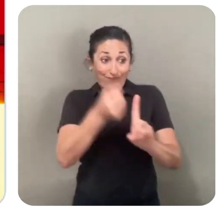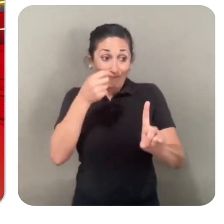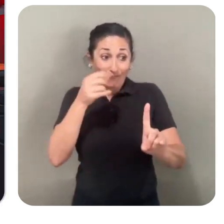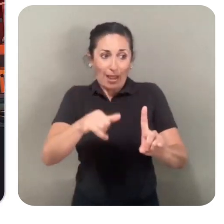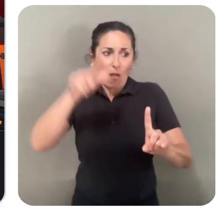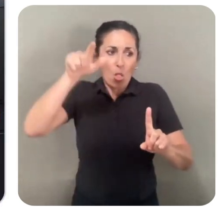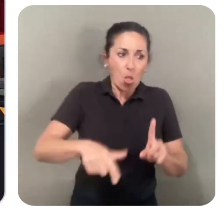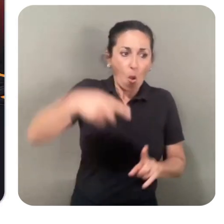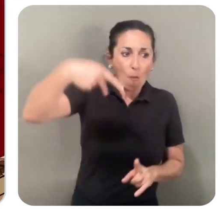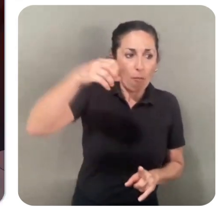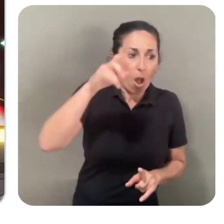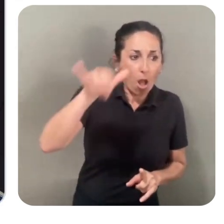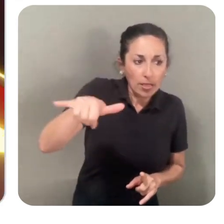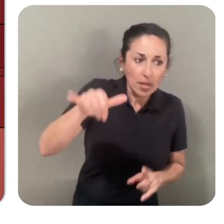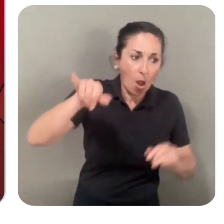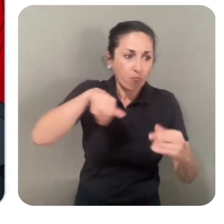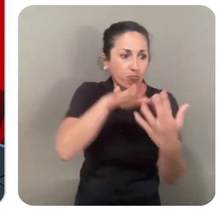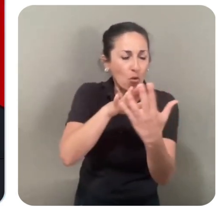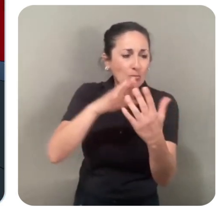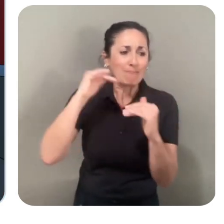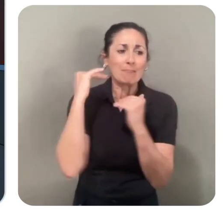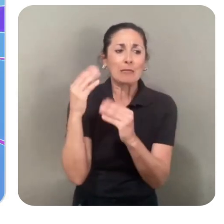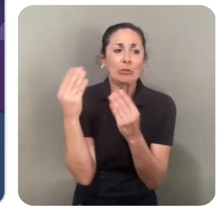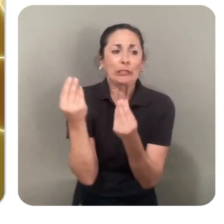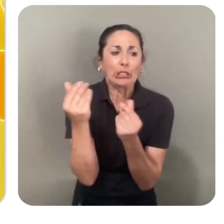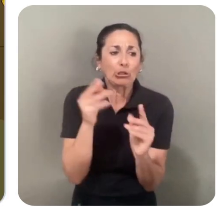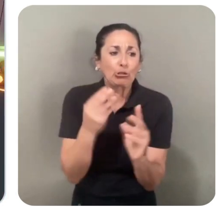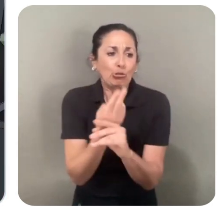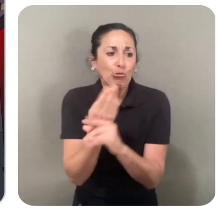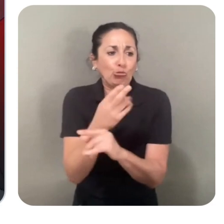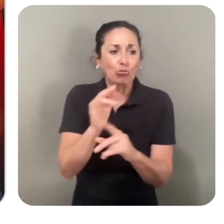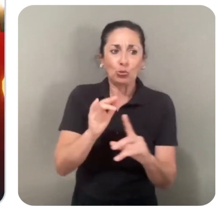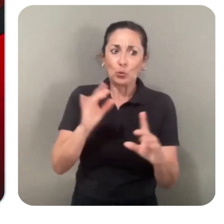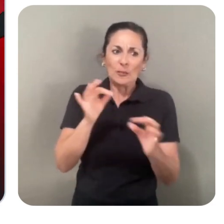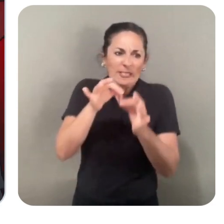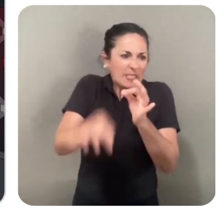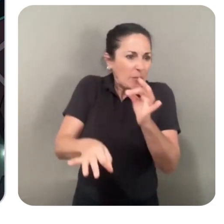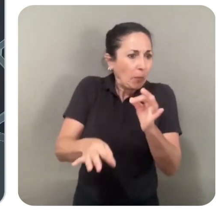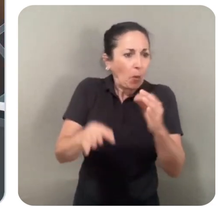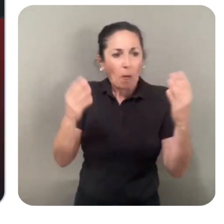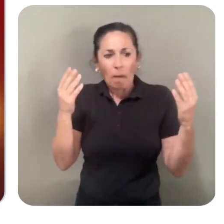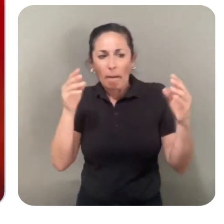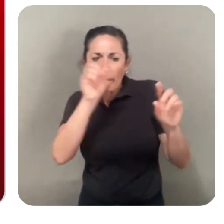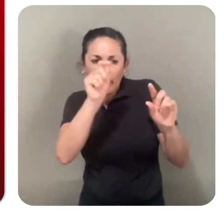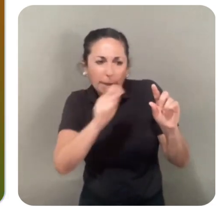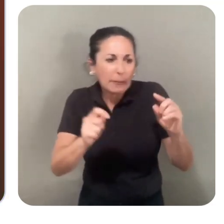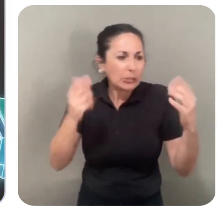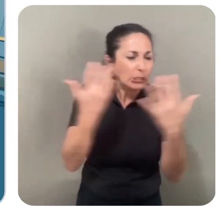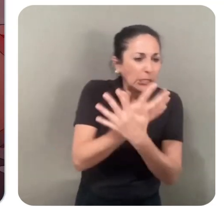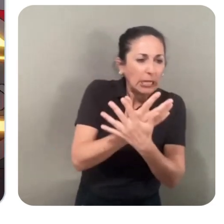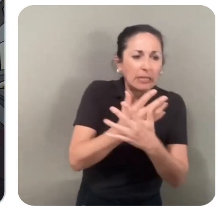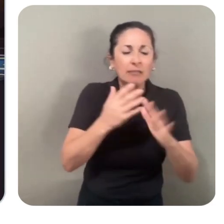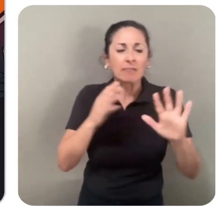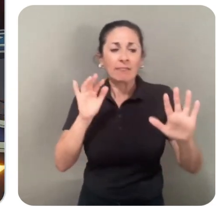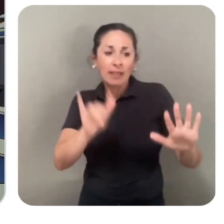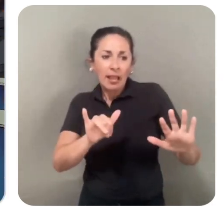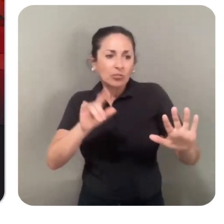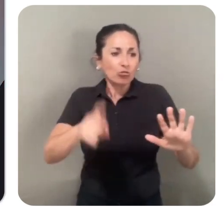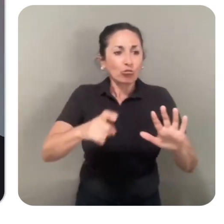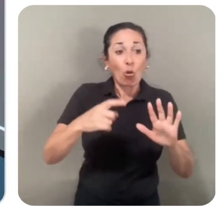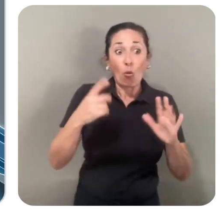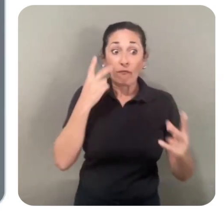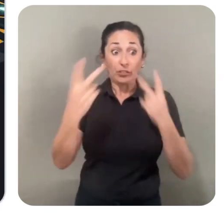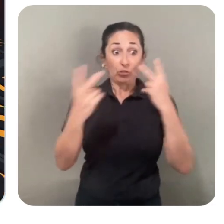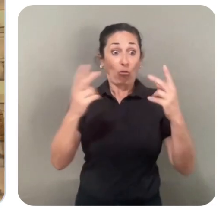extremely simple pixel shaders. This allowed us to crank up the visual effects, particles, animations, and overall output